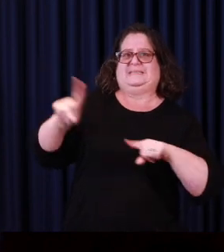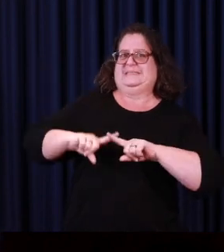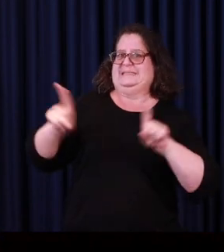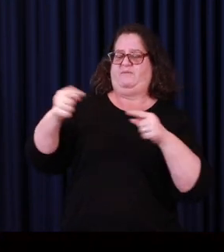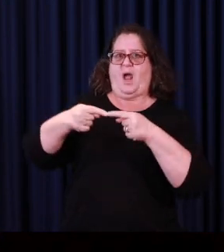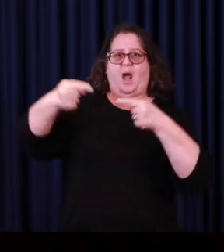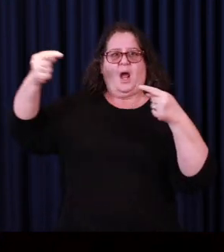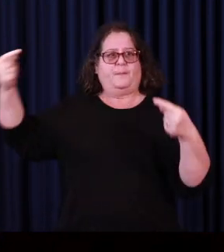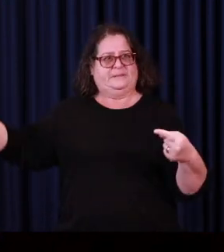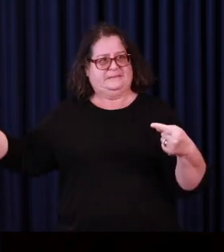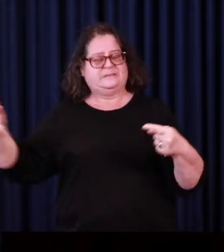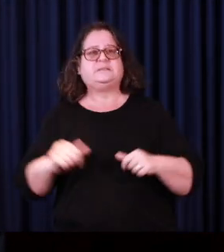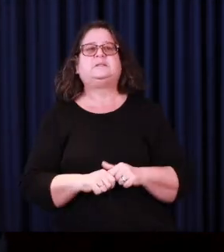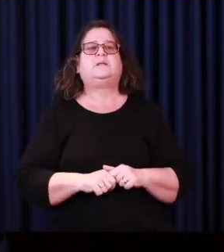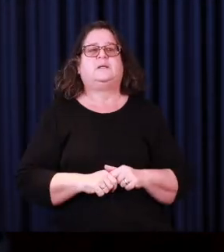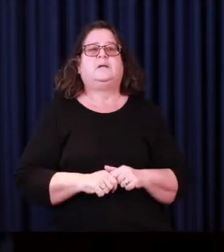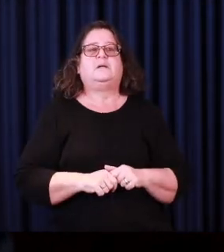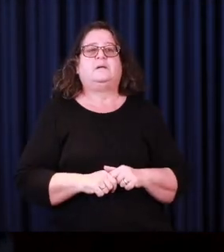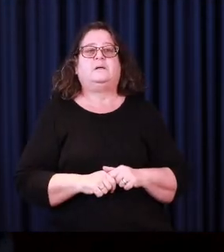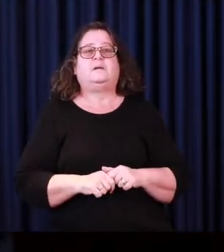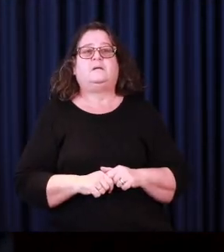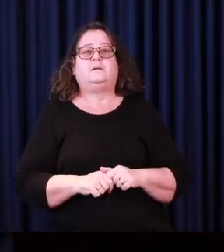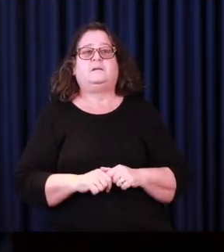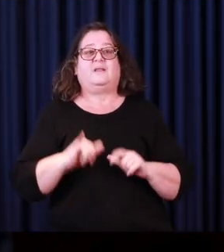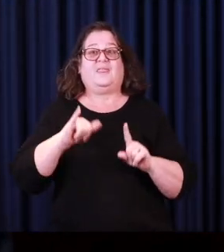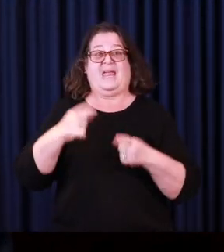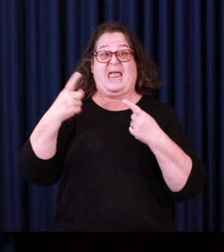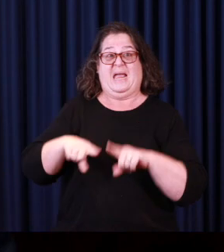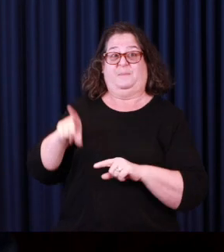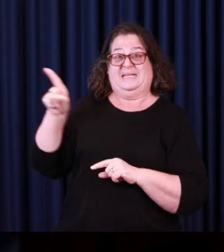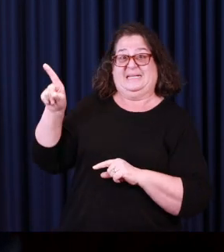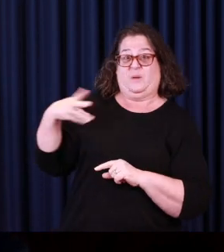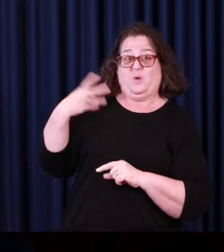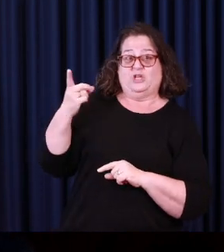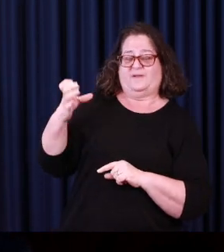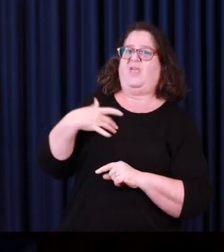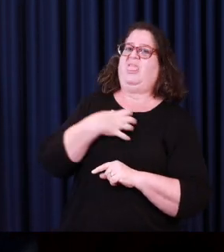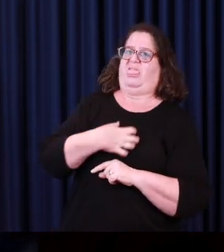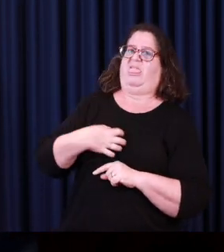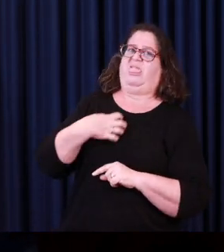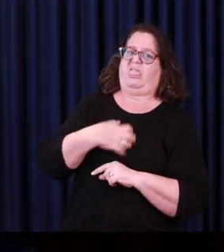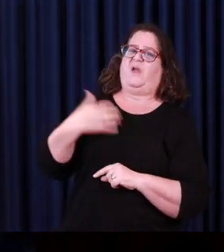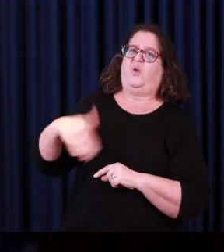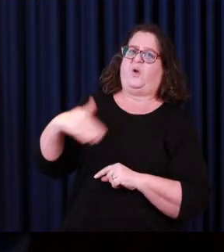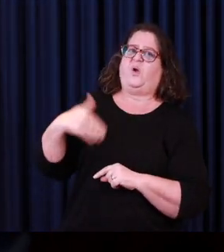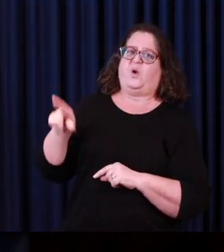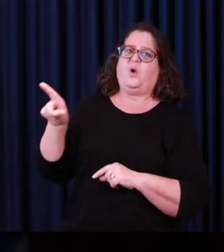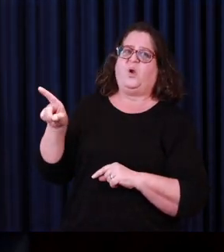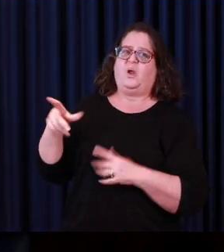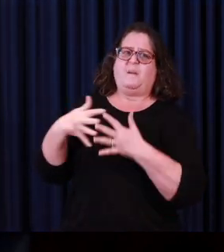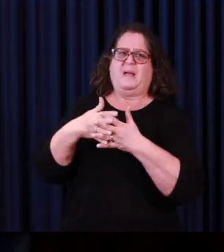days prior. It was a sickening day in Washington, D.C. that no American will ever